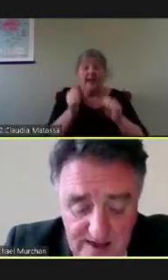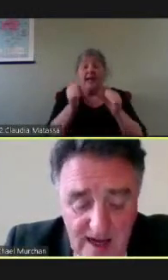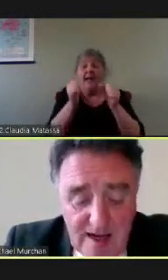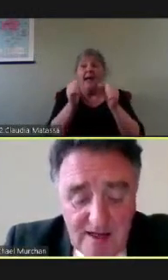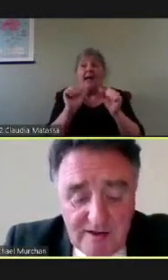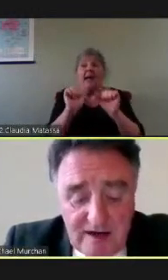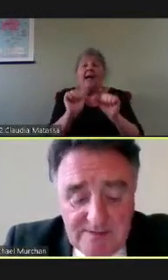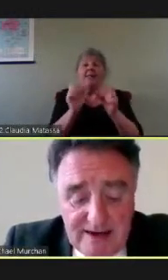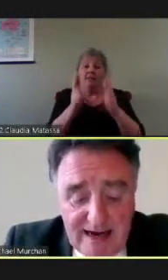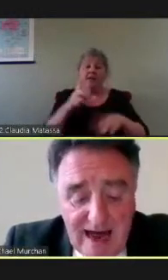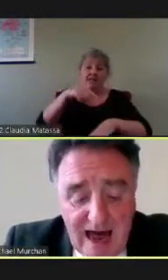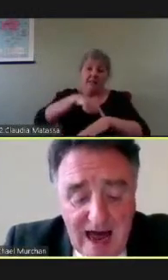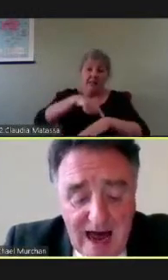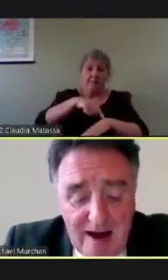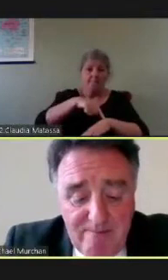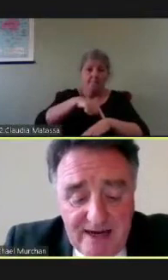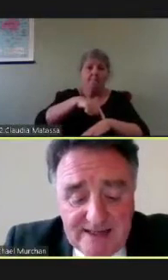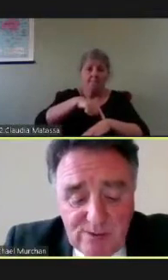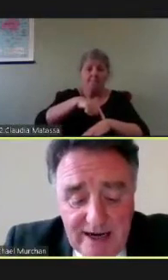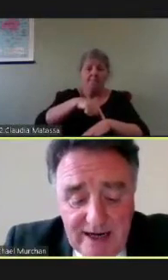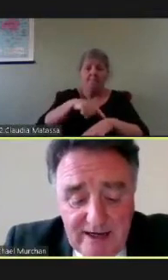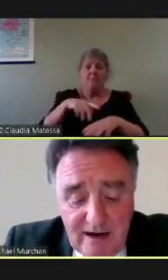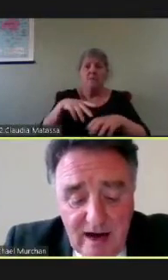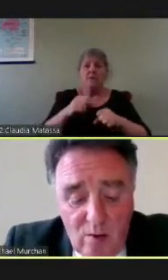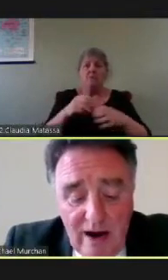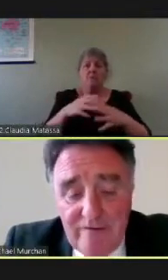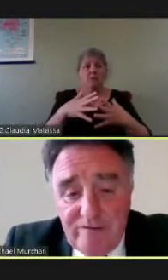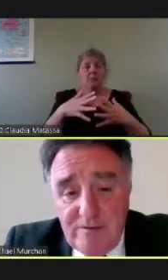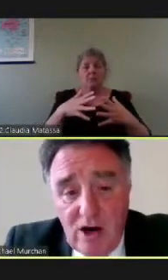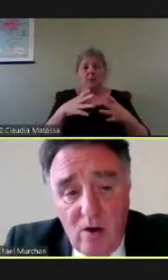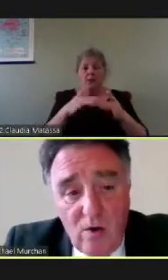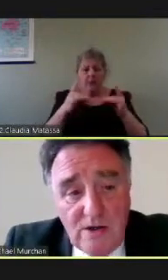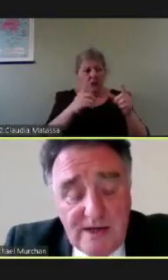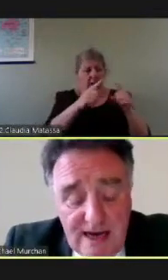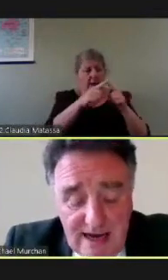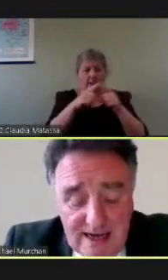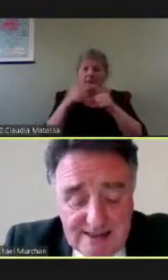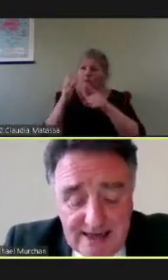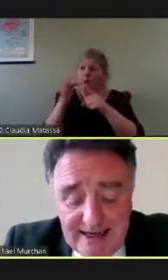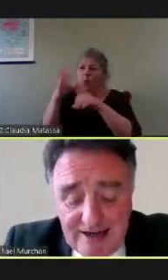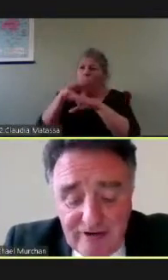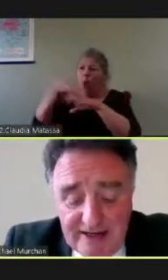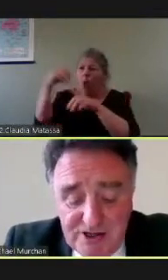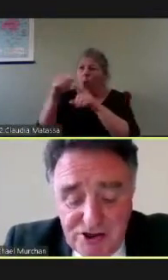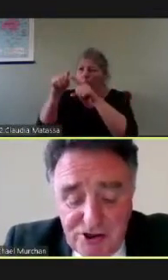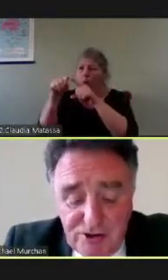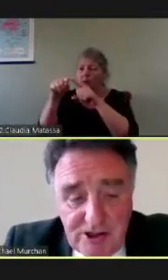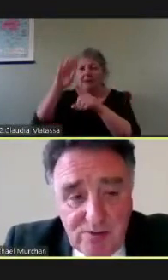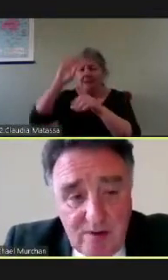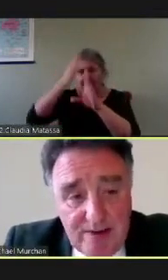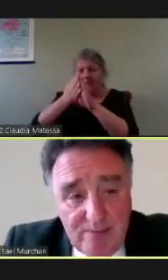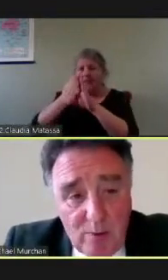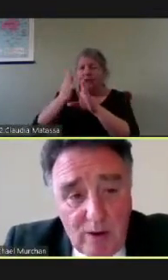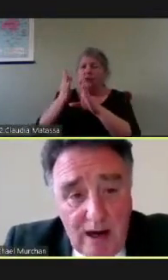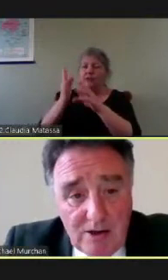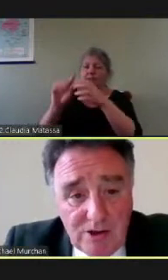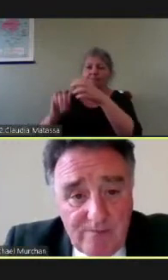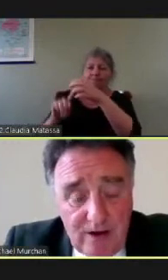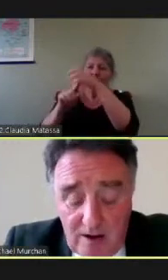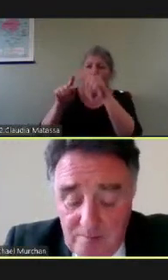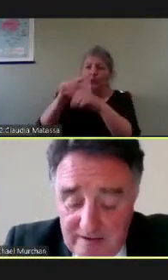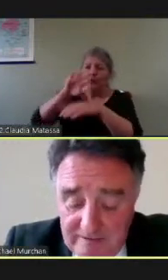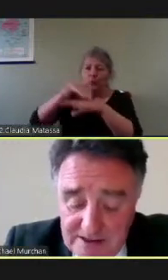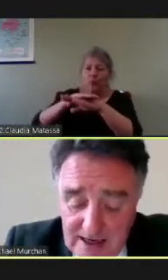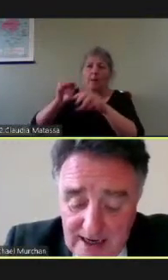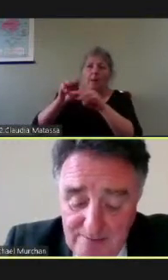time. There has been a big swing away from the old psychiatric institutions where people were